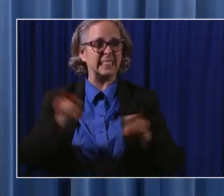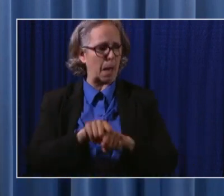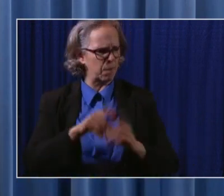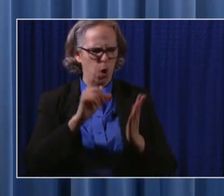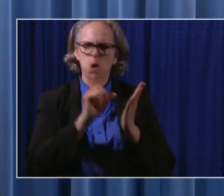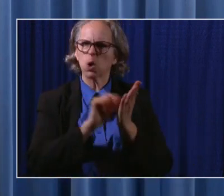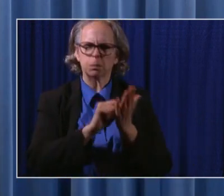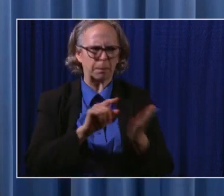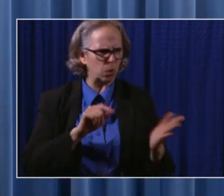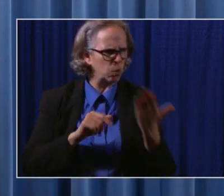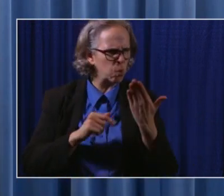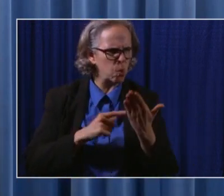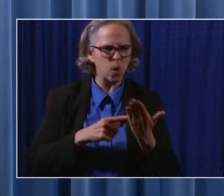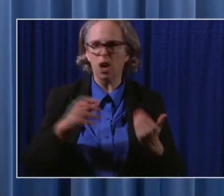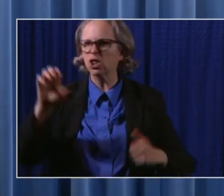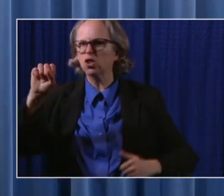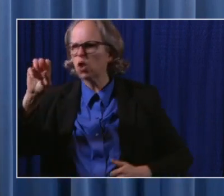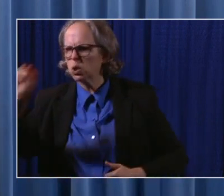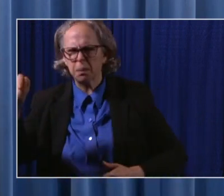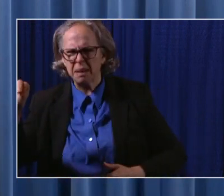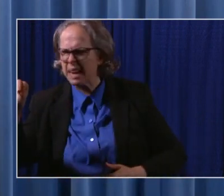social media. And